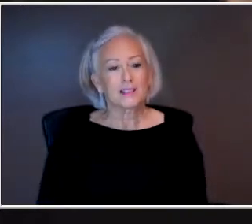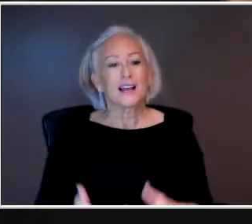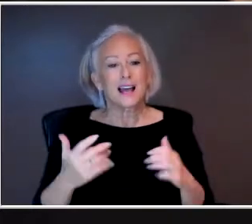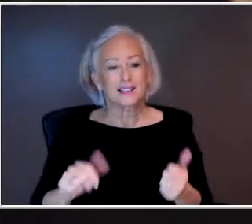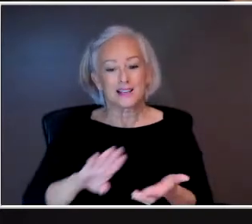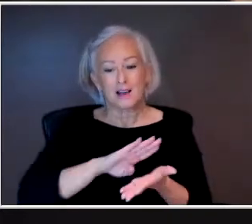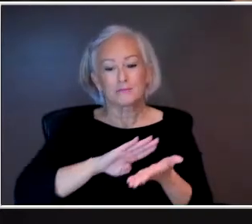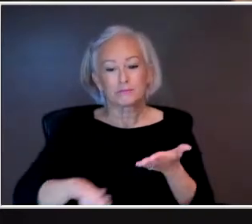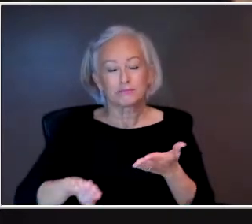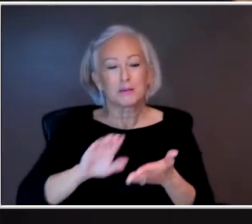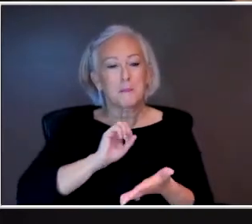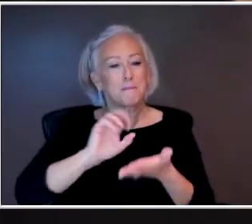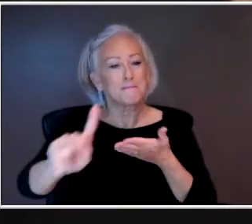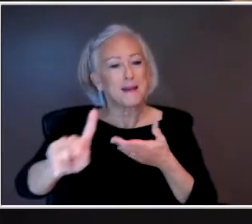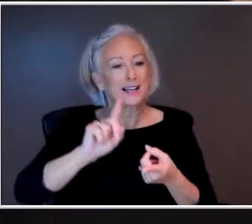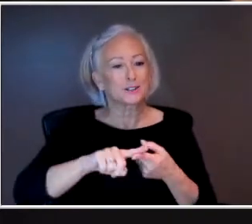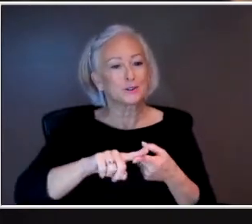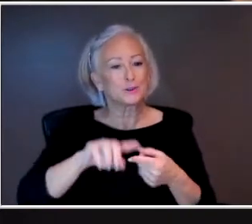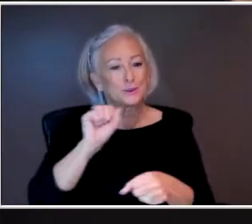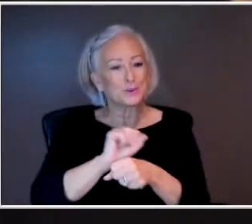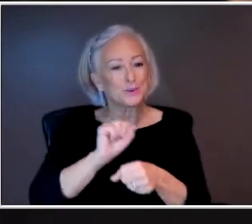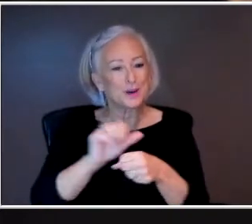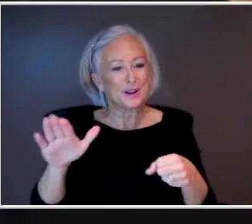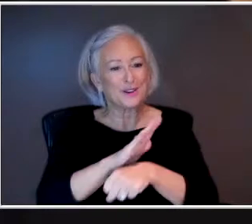work, which is great. I'm really excited for that.